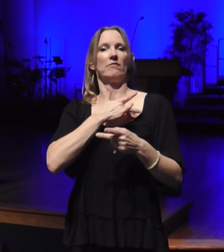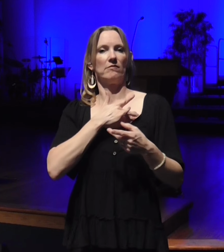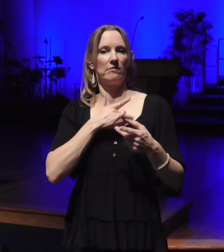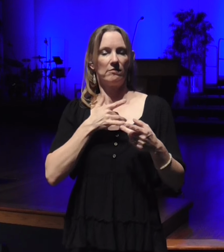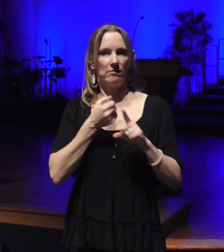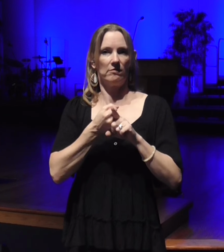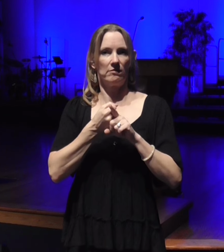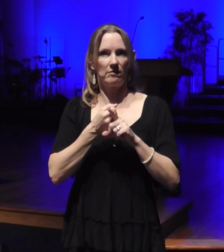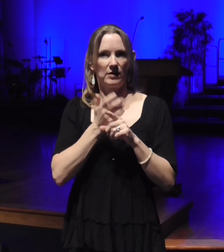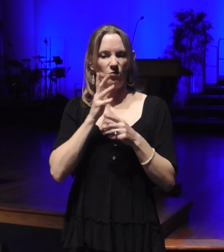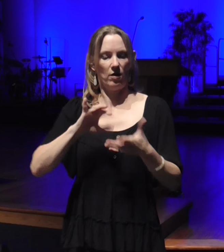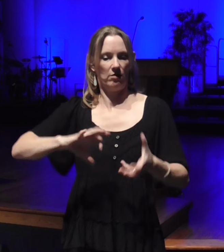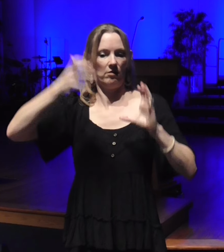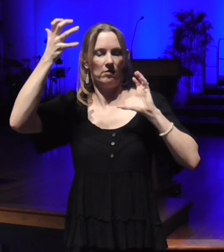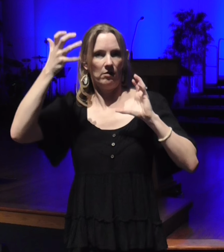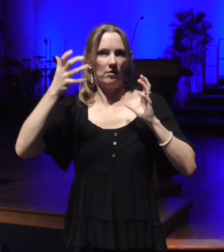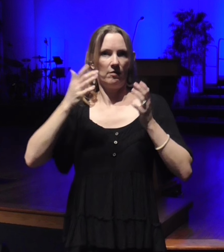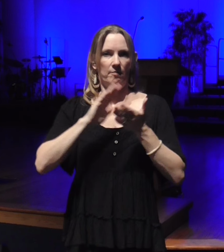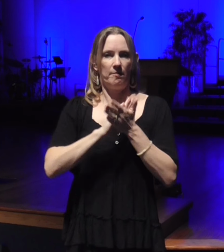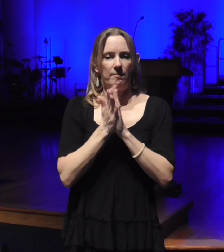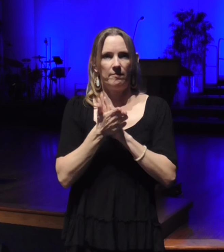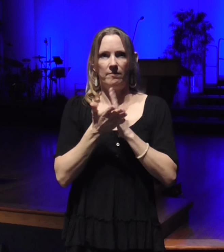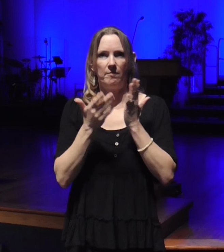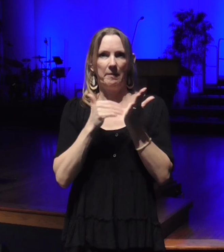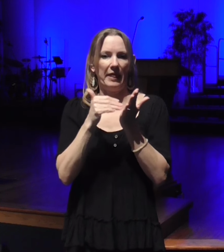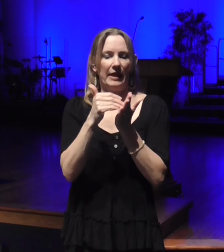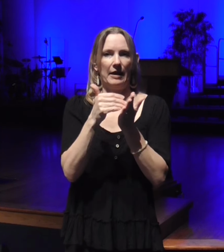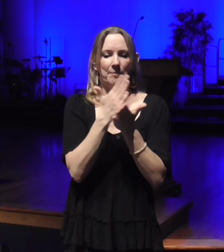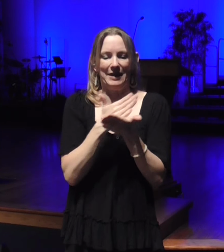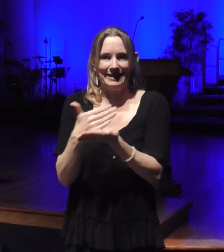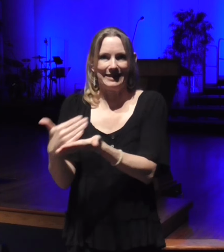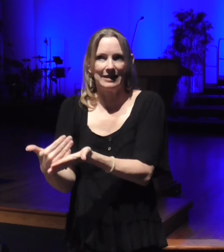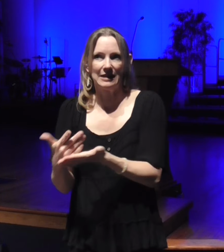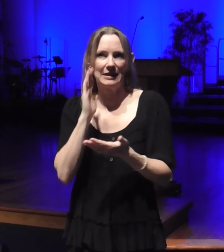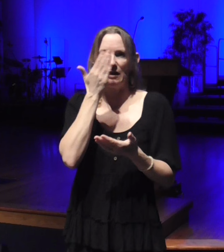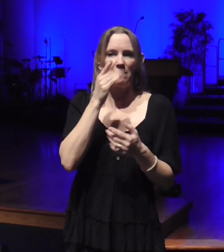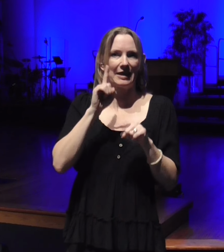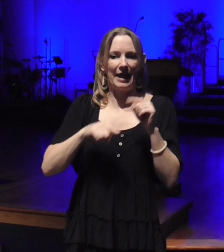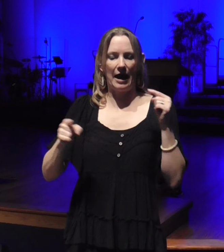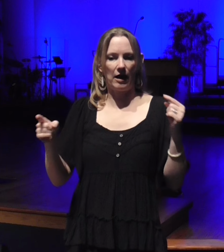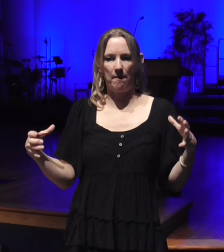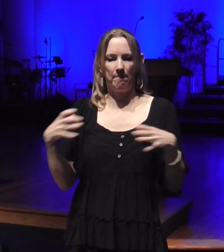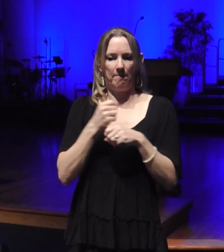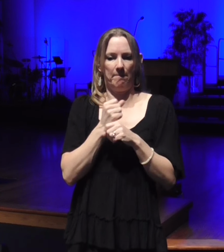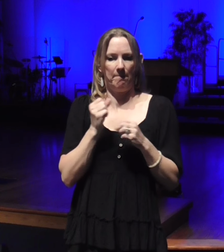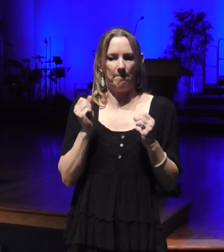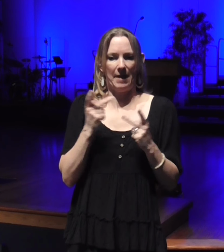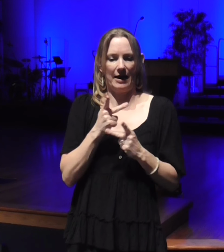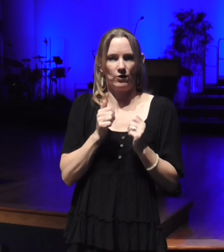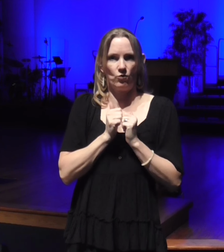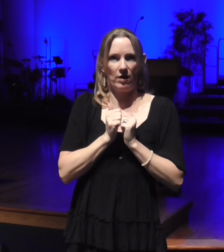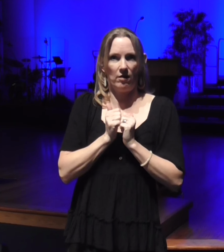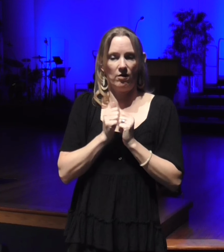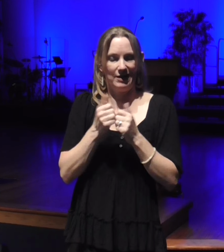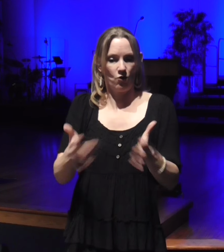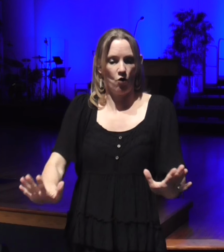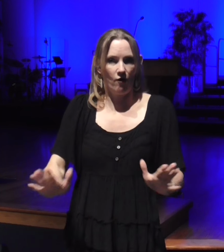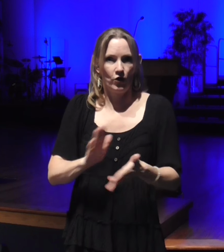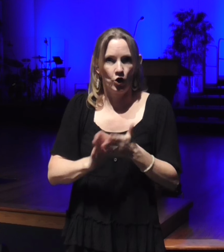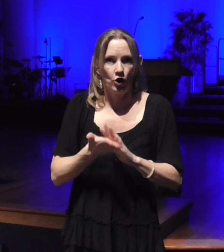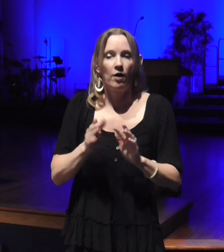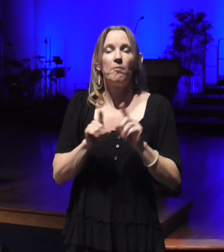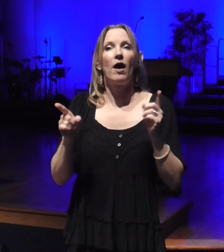It shatters them completely into a million pieces, and it seems like there's no coming back. It's over. But in time, they put themselves